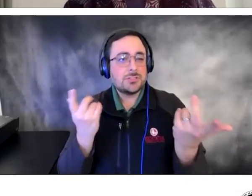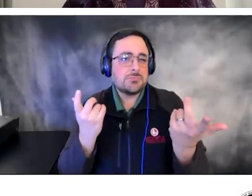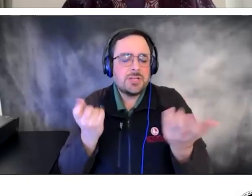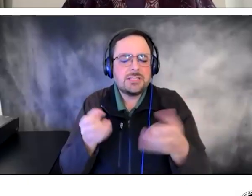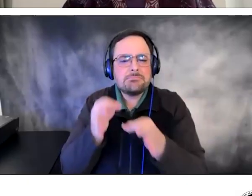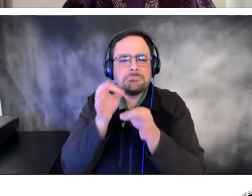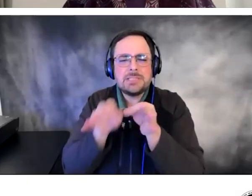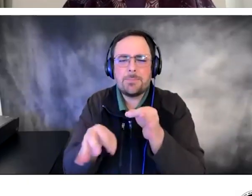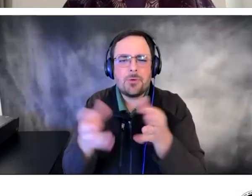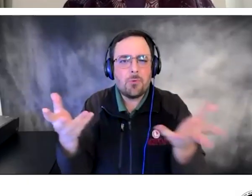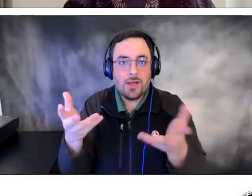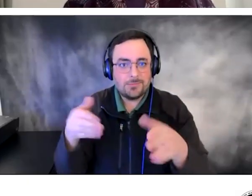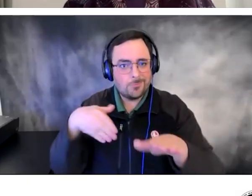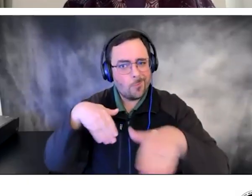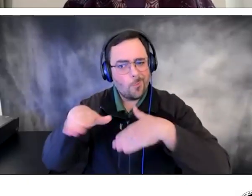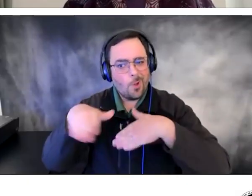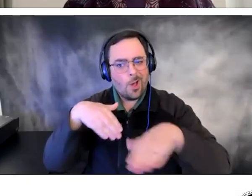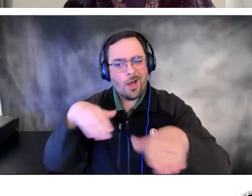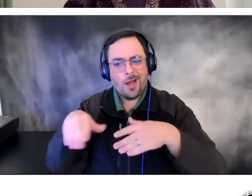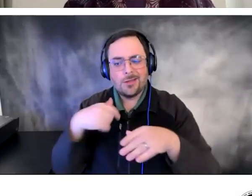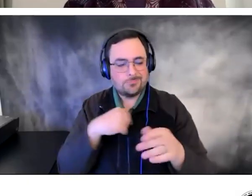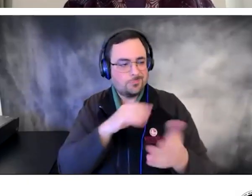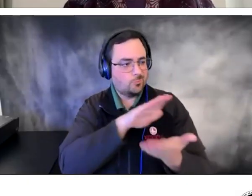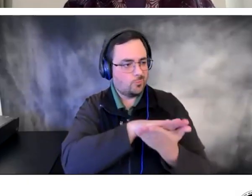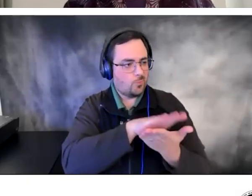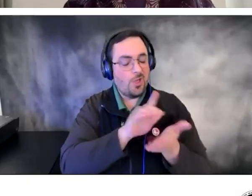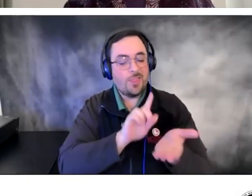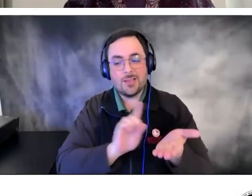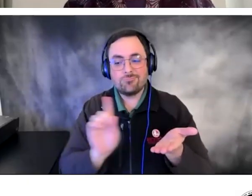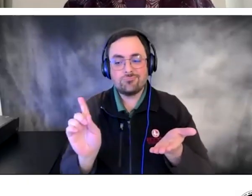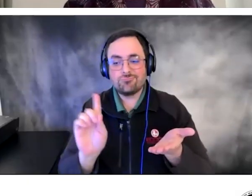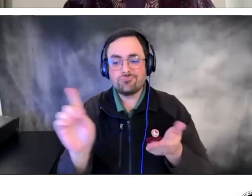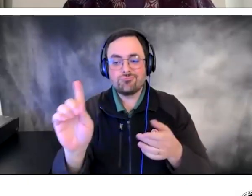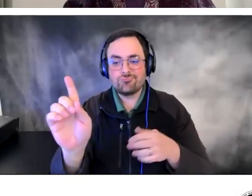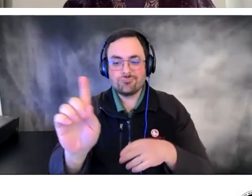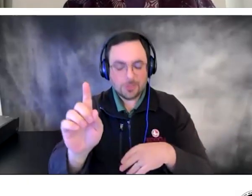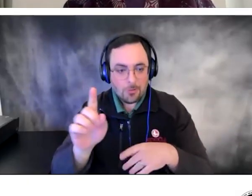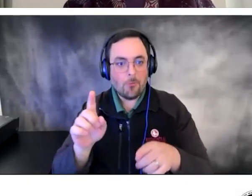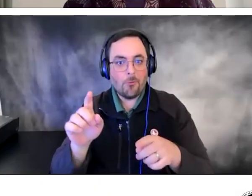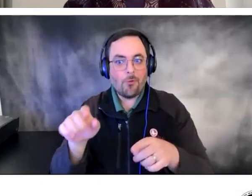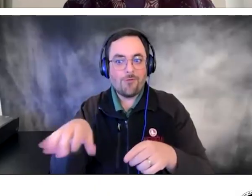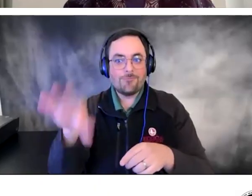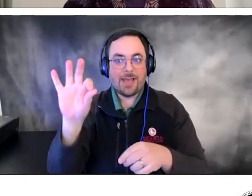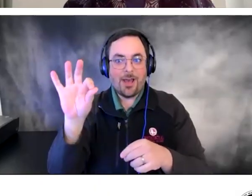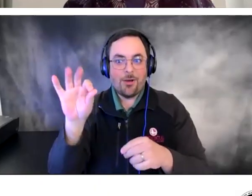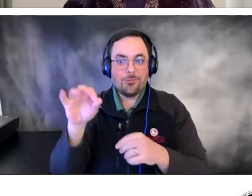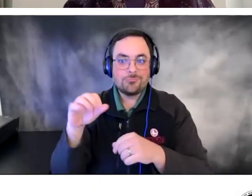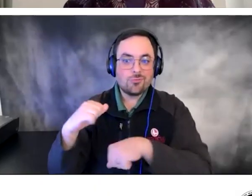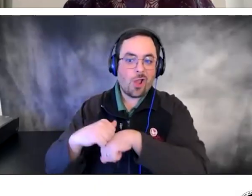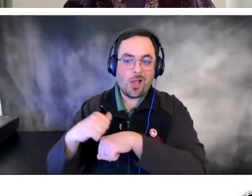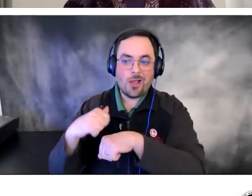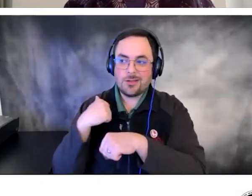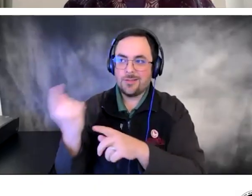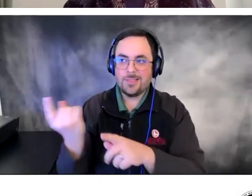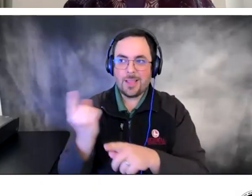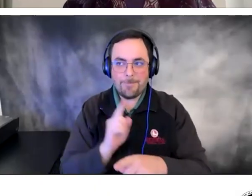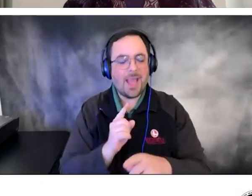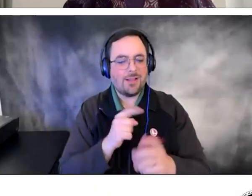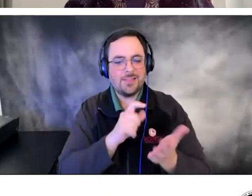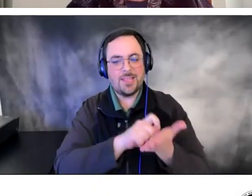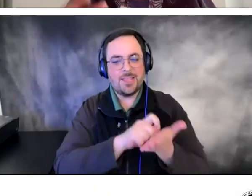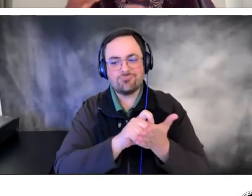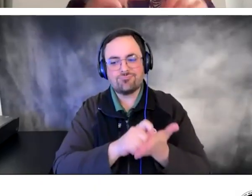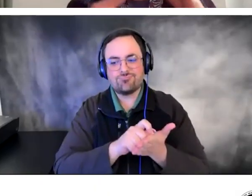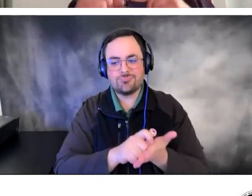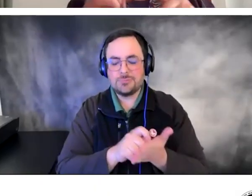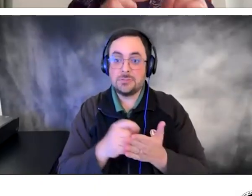just went on a simple walk, near the school or on the school grounds. And then they came back and wrote a story about it.